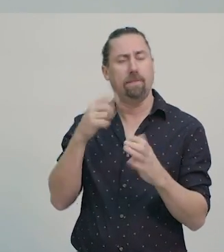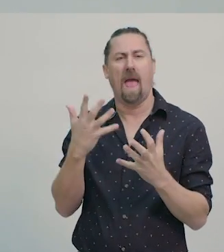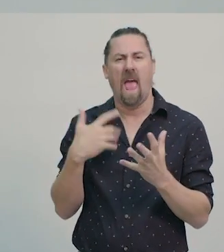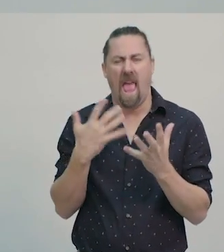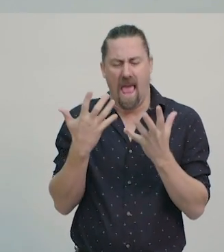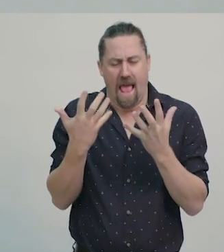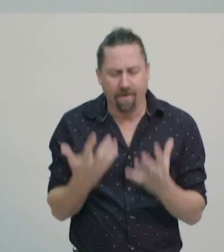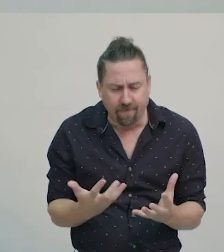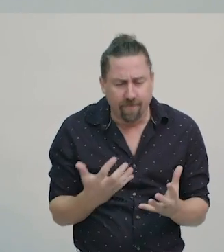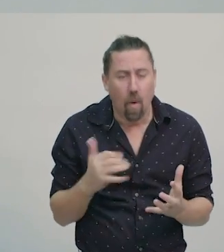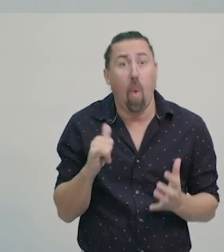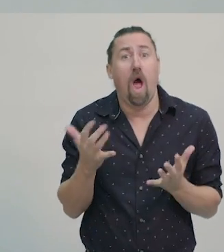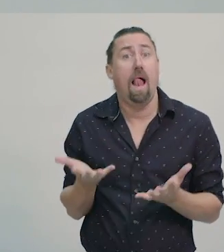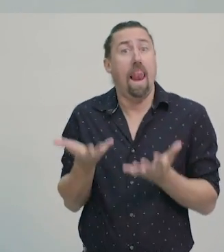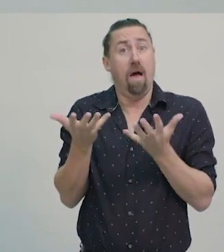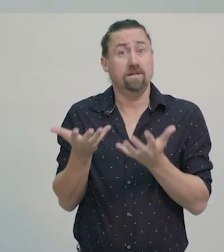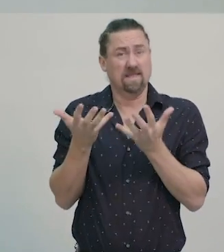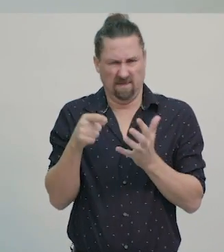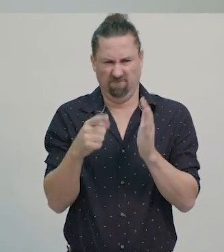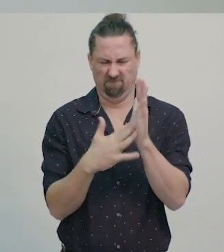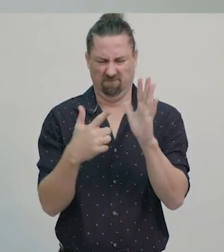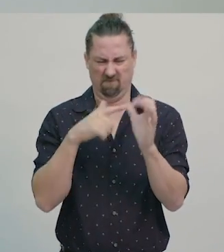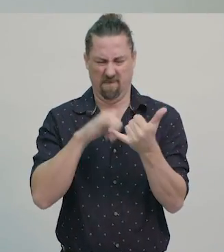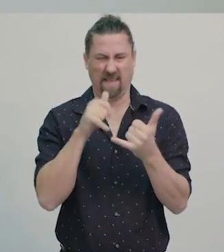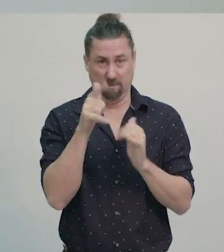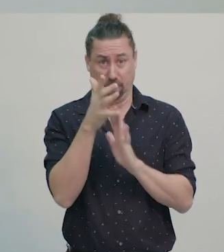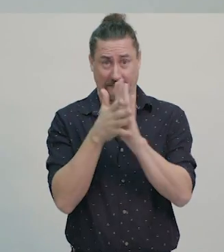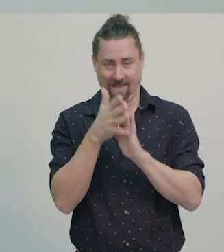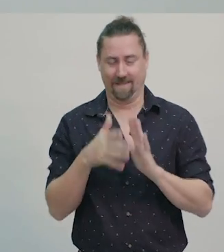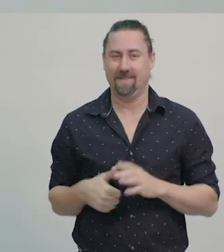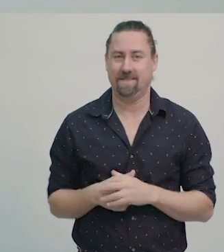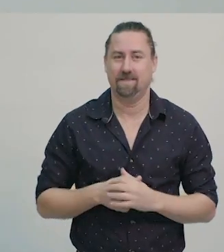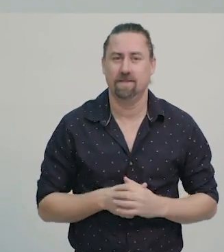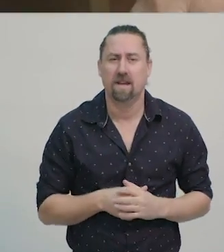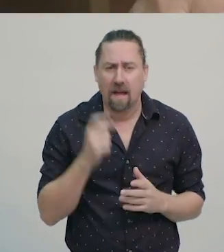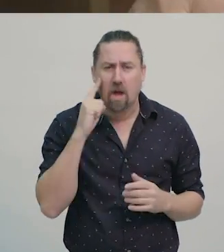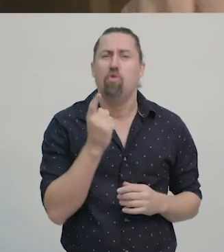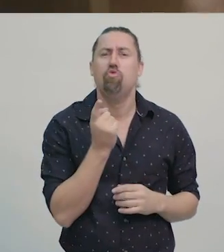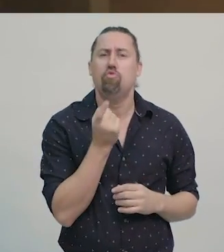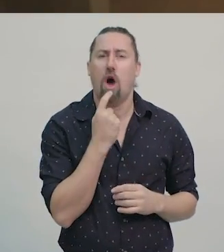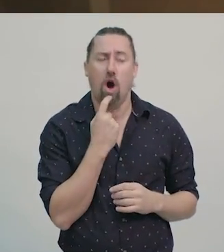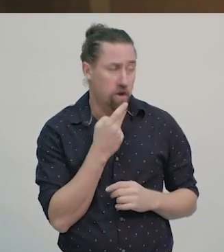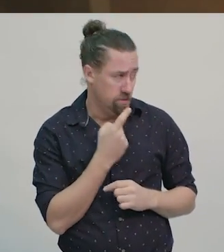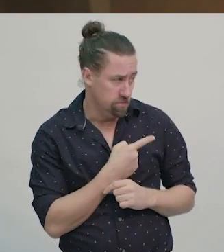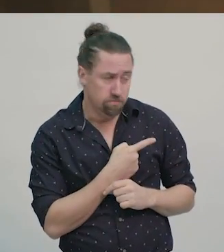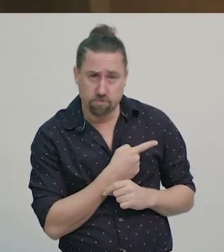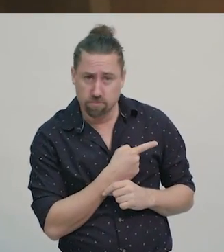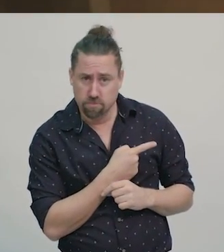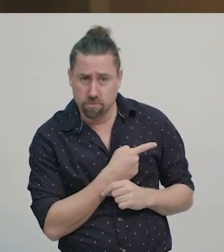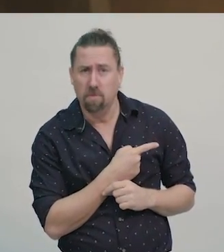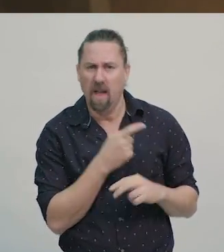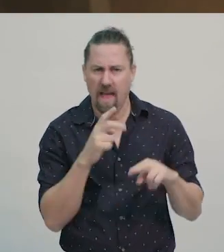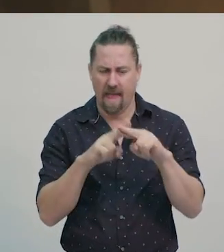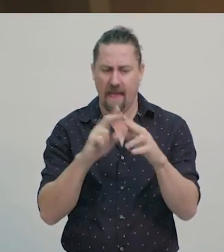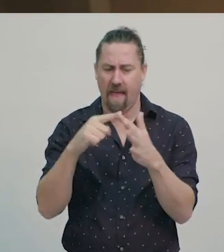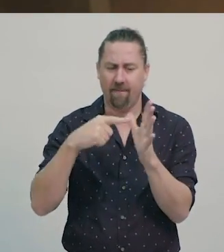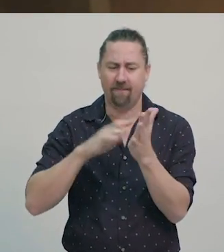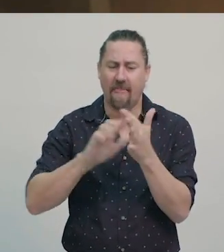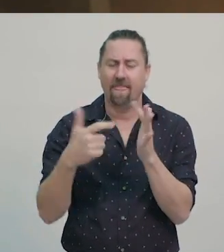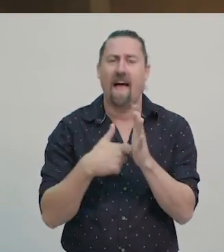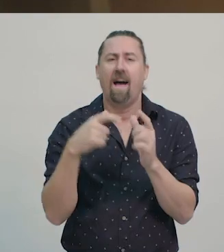Look at the fish and the shark. Let's compare their length. Which